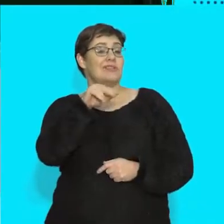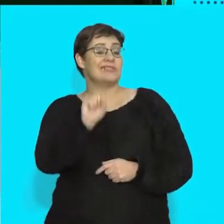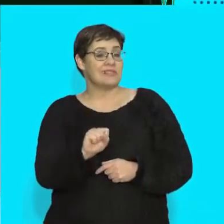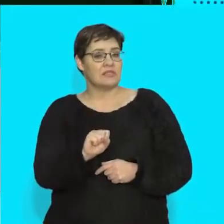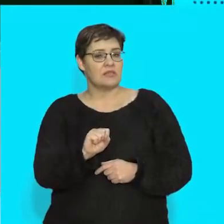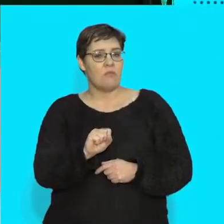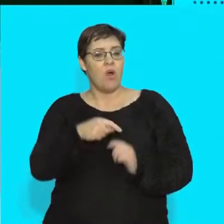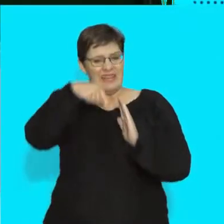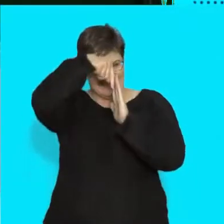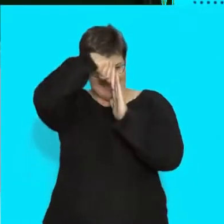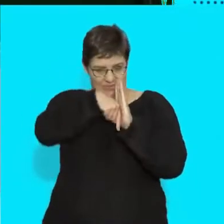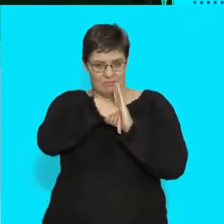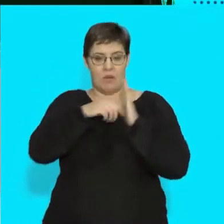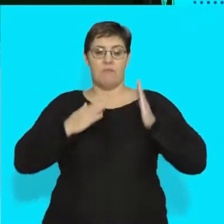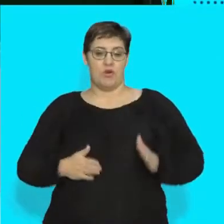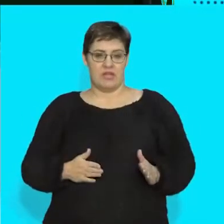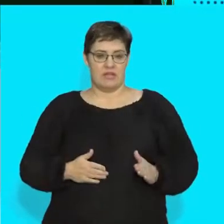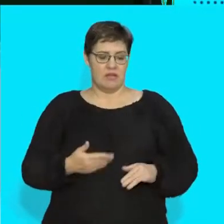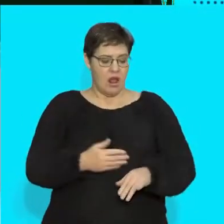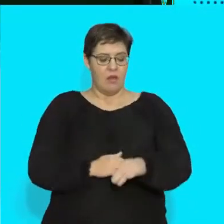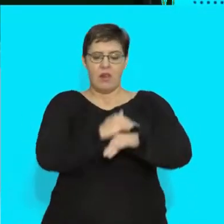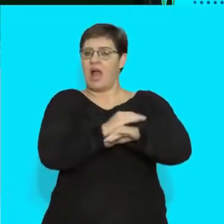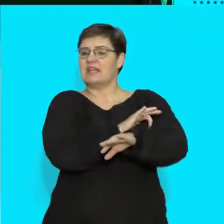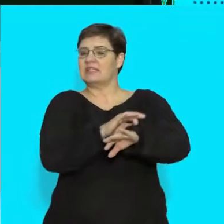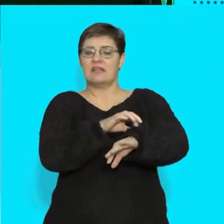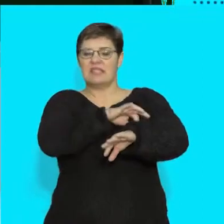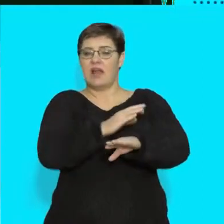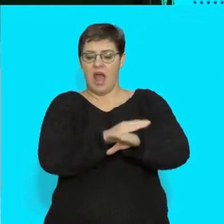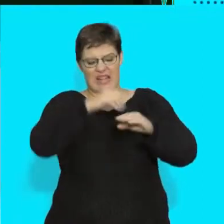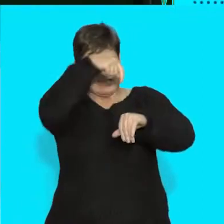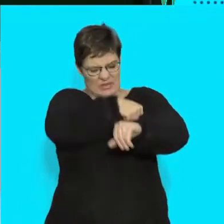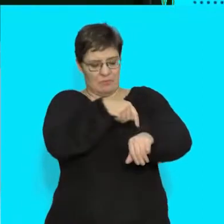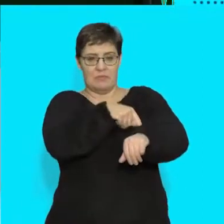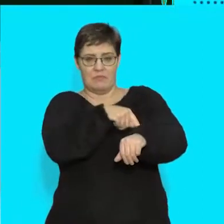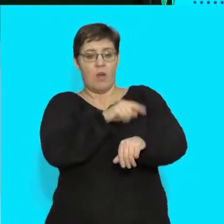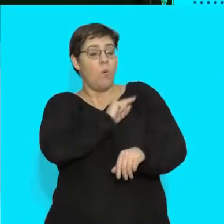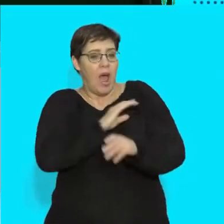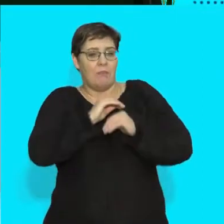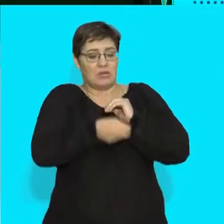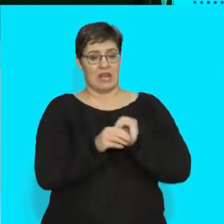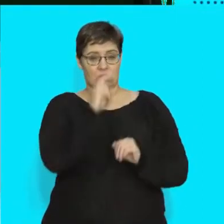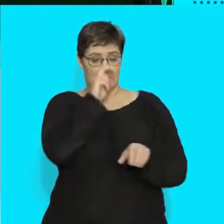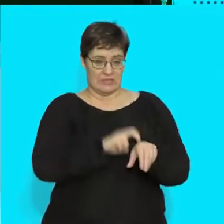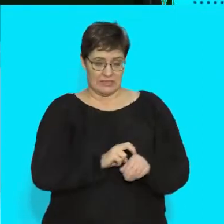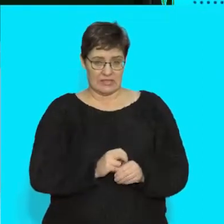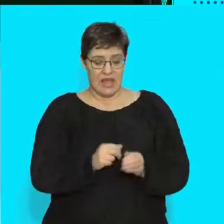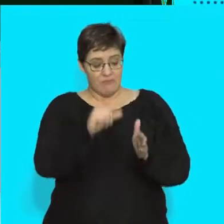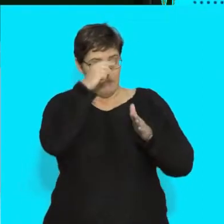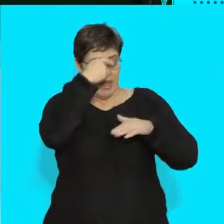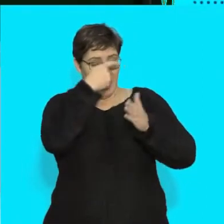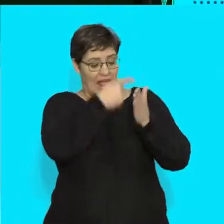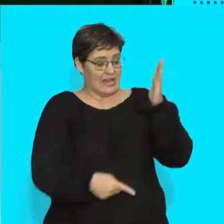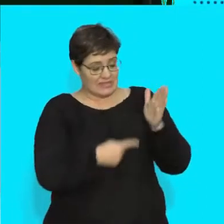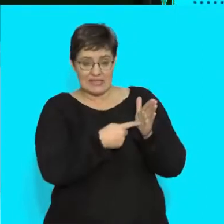are deeper in my body. Why are my arteries deeper? My arteries are deeper to protect it. Because if I cut an